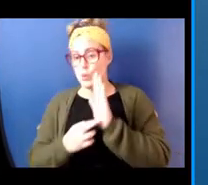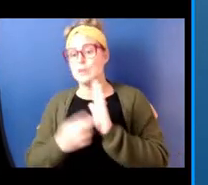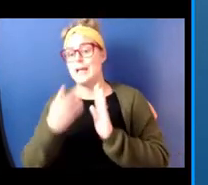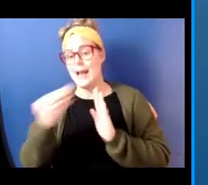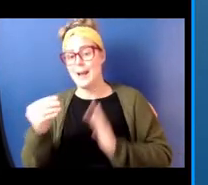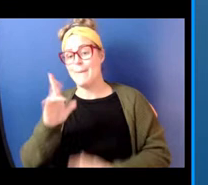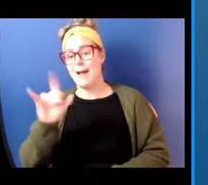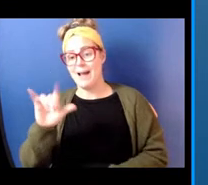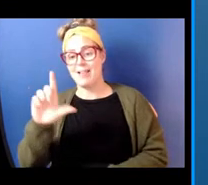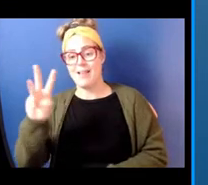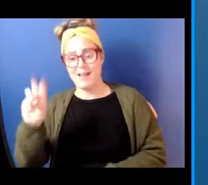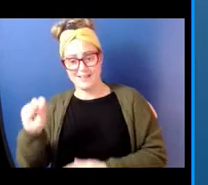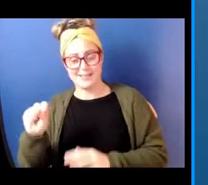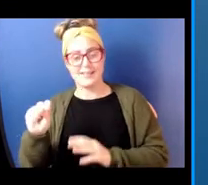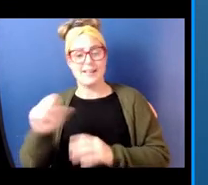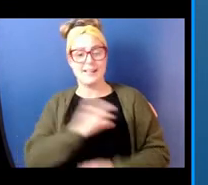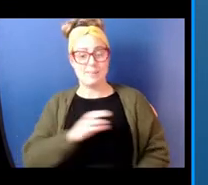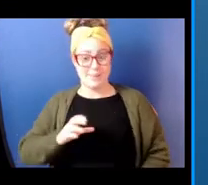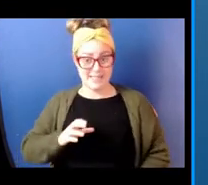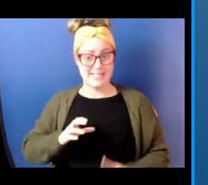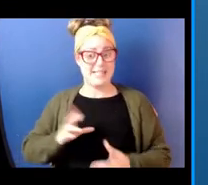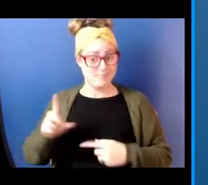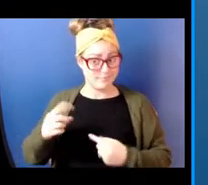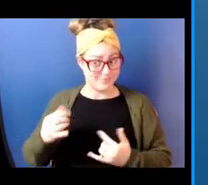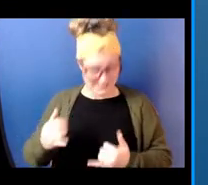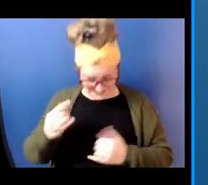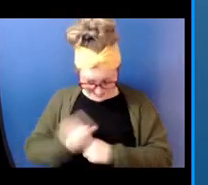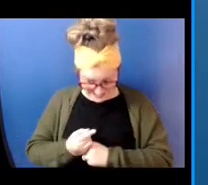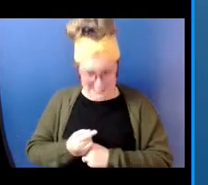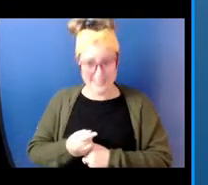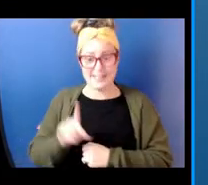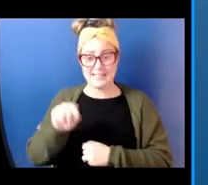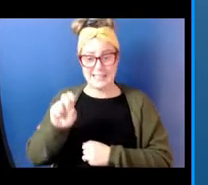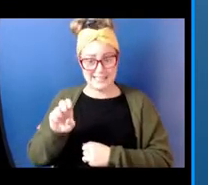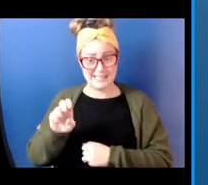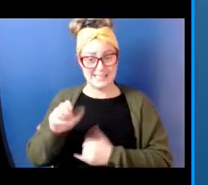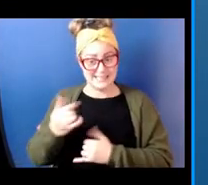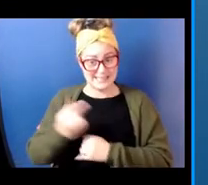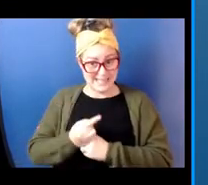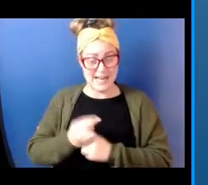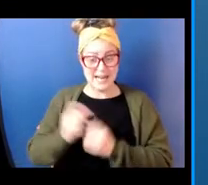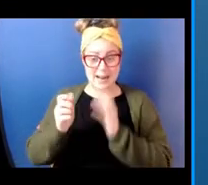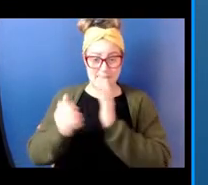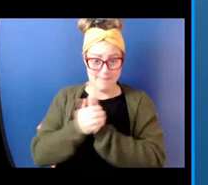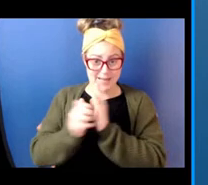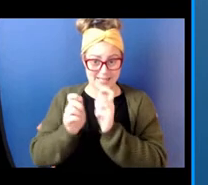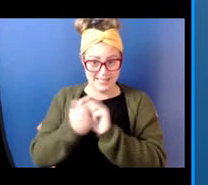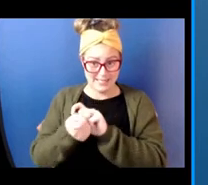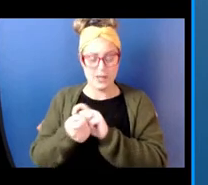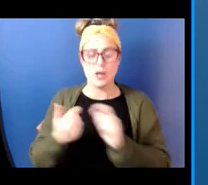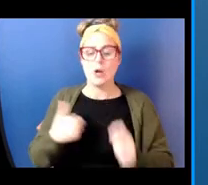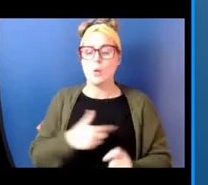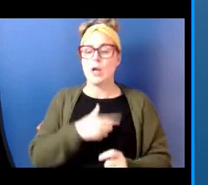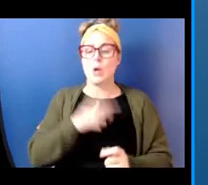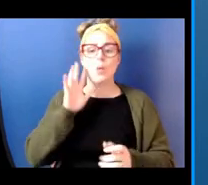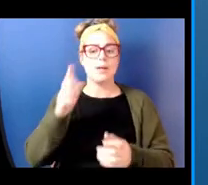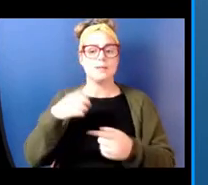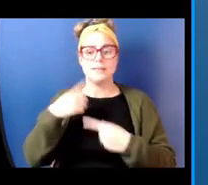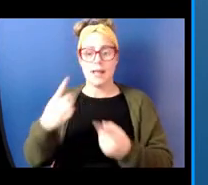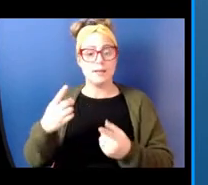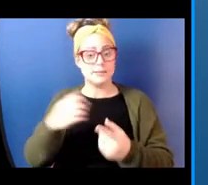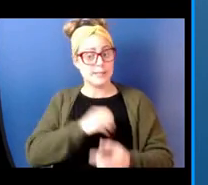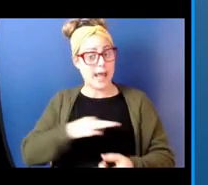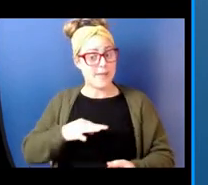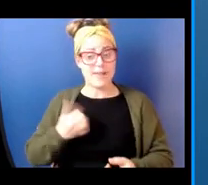as amended today yes sir we will direct staff to make any typographical